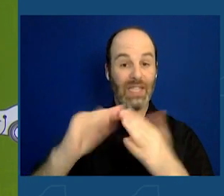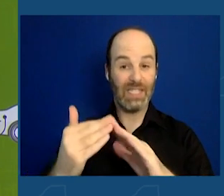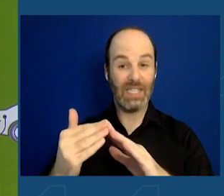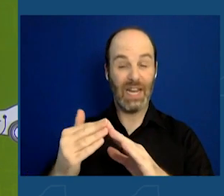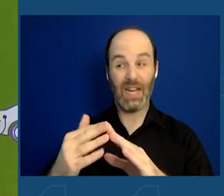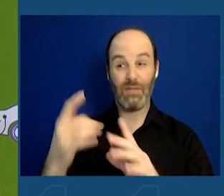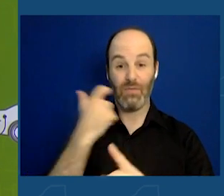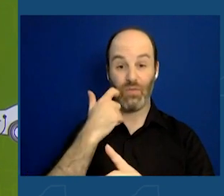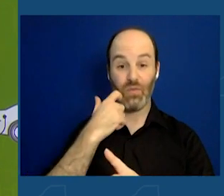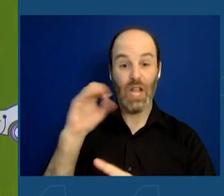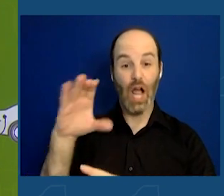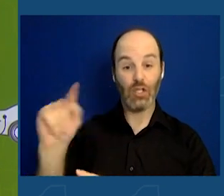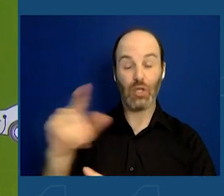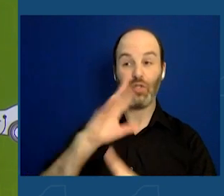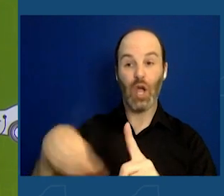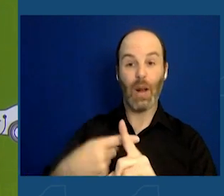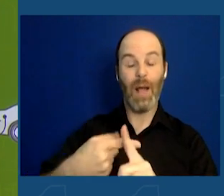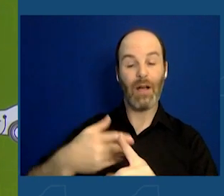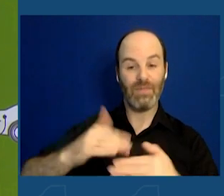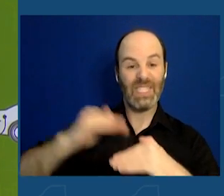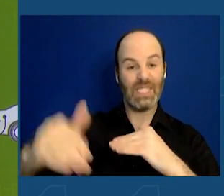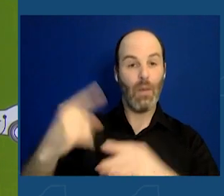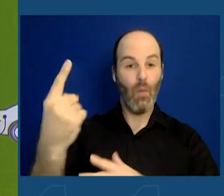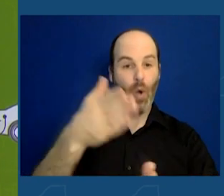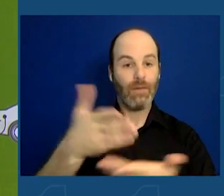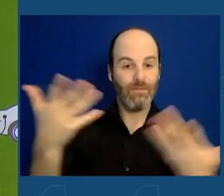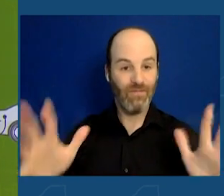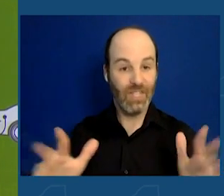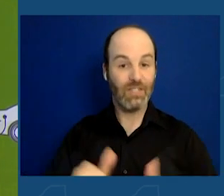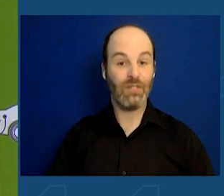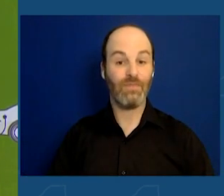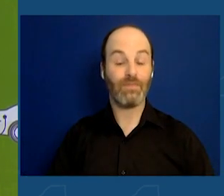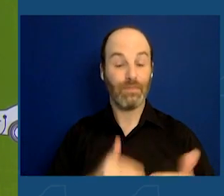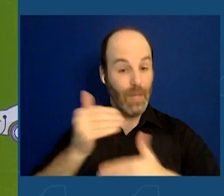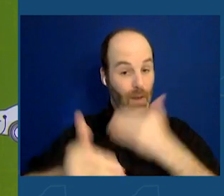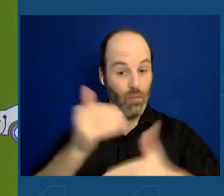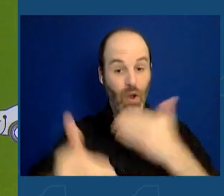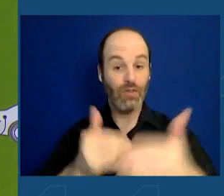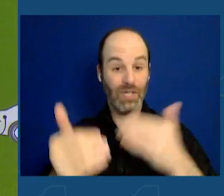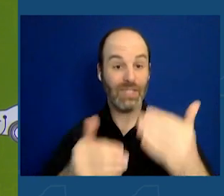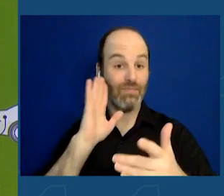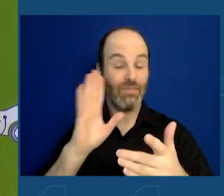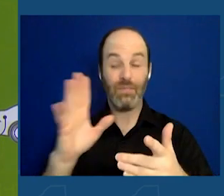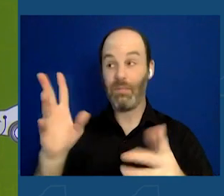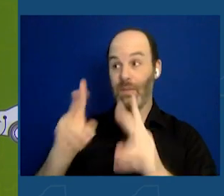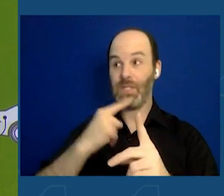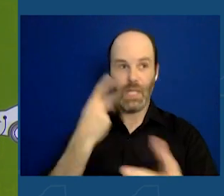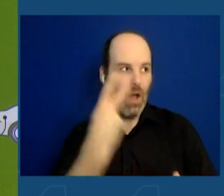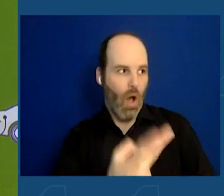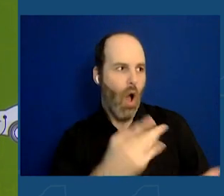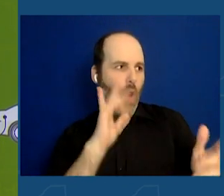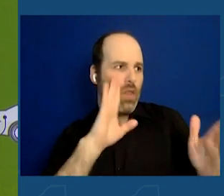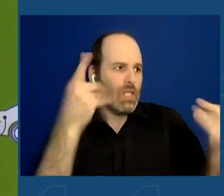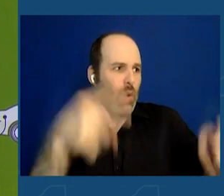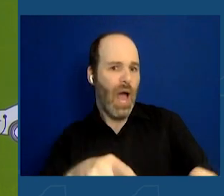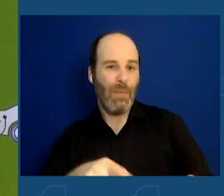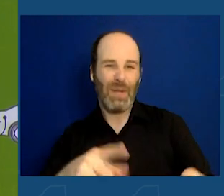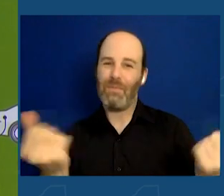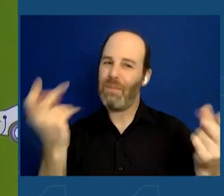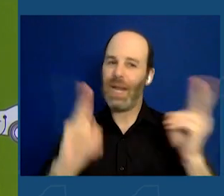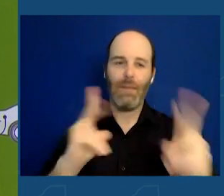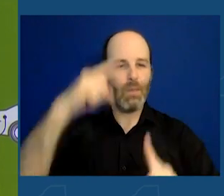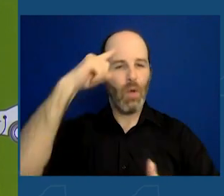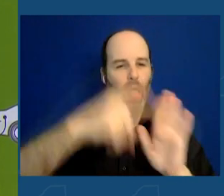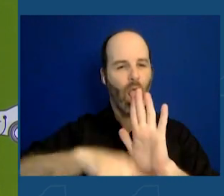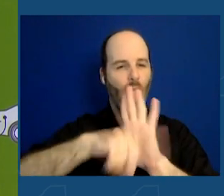phase 1. Progress. People starting to say, this is actually going to happen. Because there's a lot of cynicism out there. A lot of